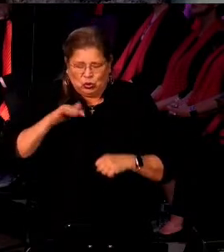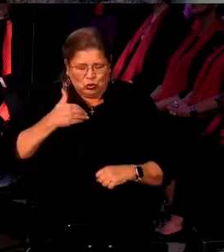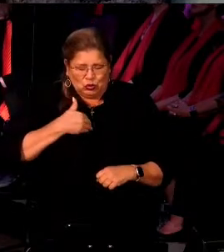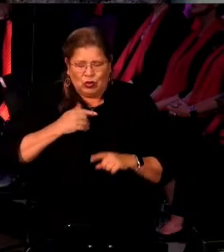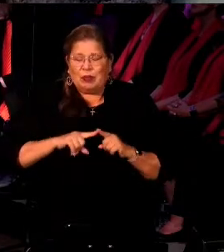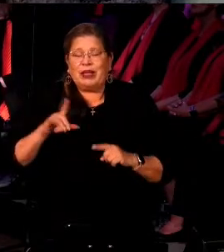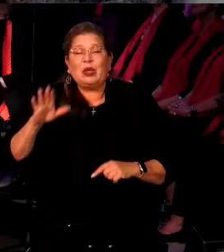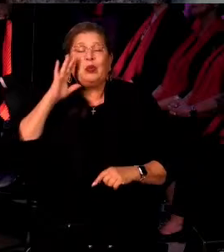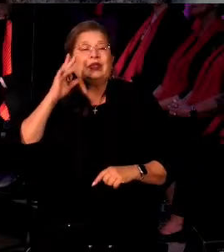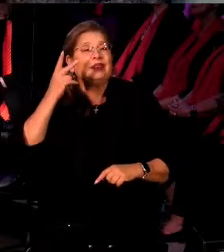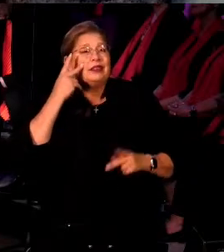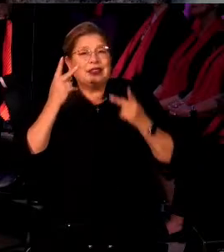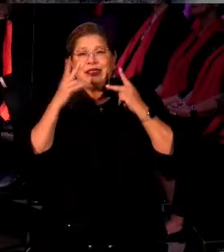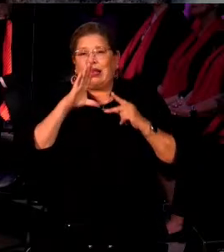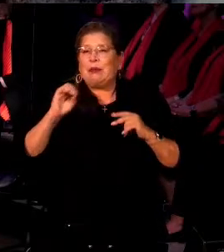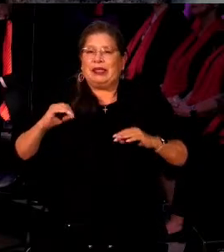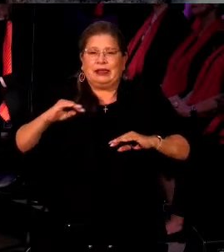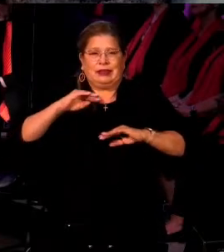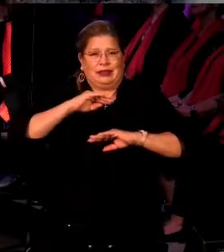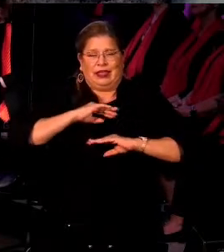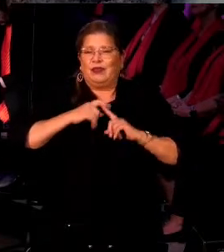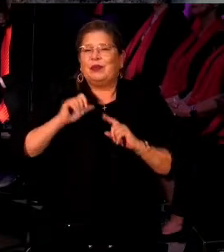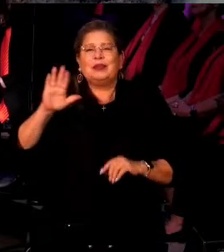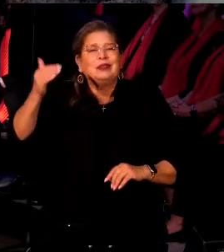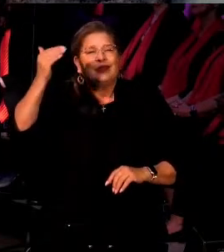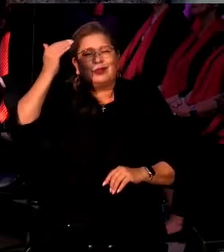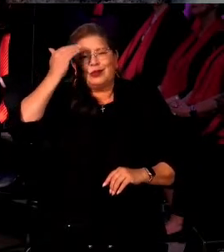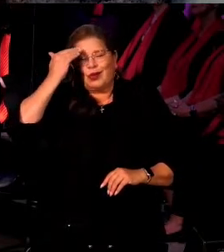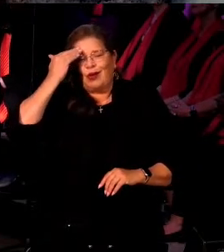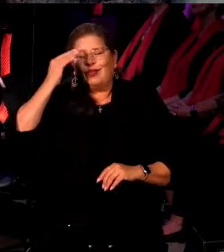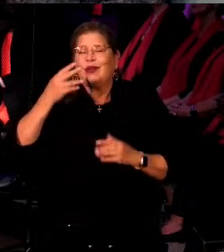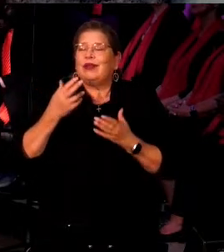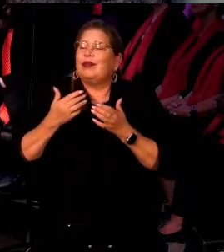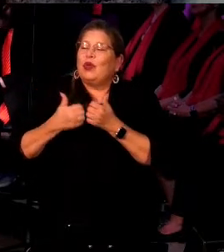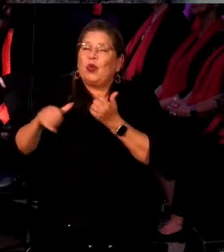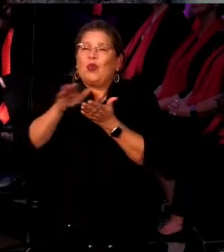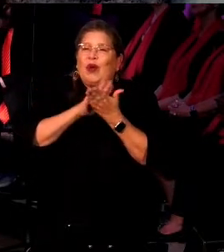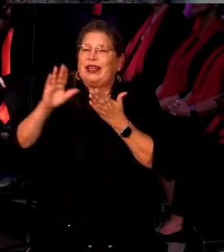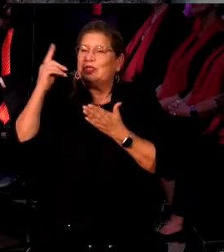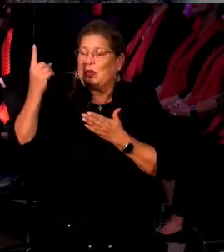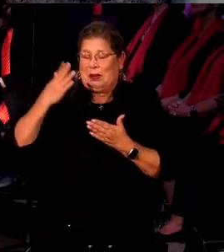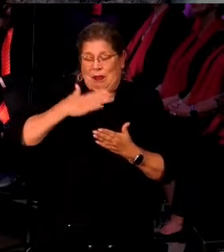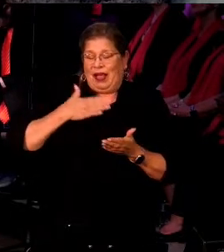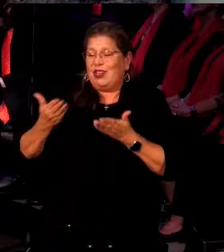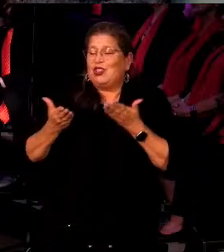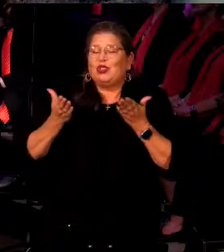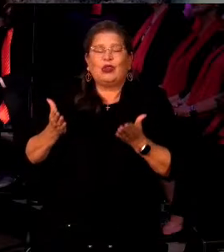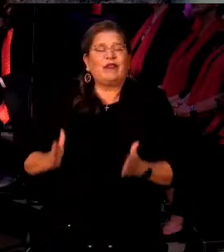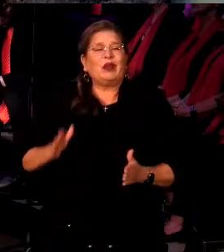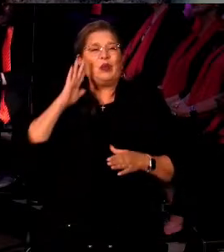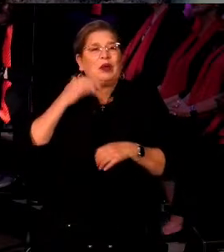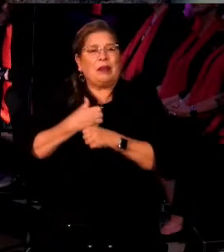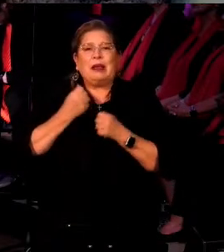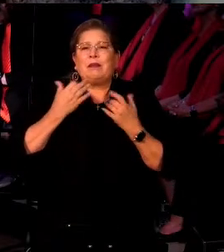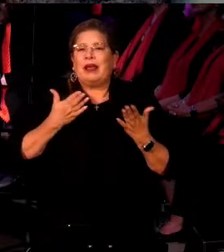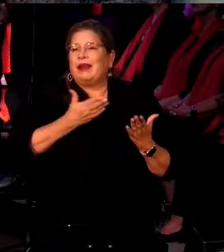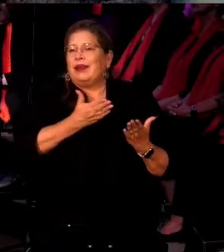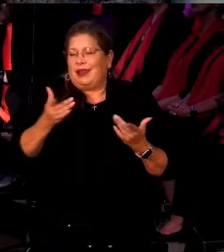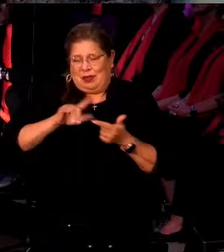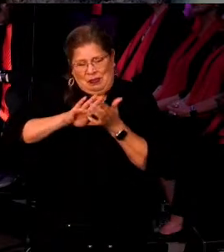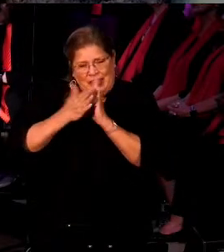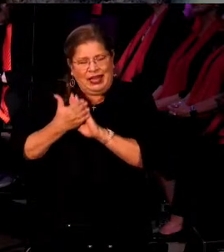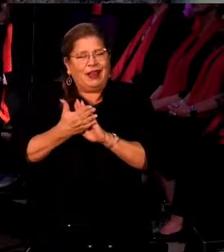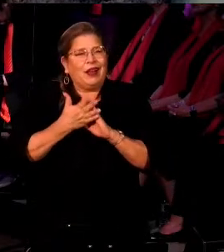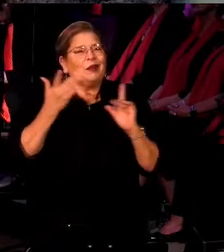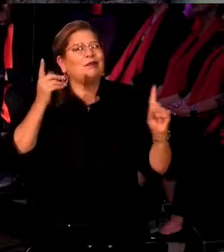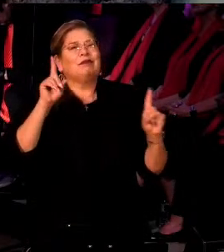see and be satisfied. By his knowledge shall the righteous one, my servant, make many to be accounted righteous, and